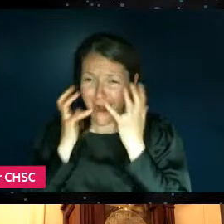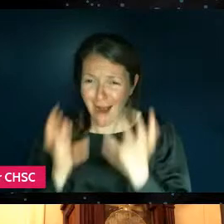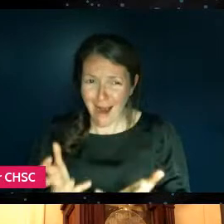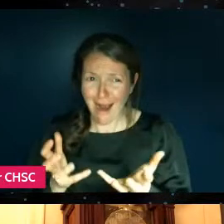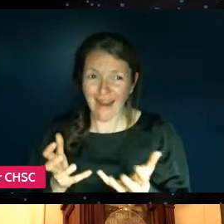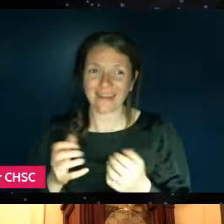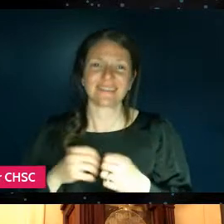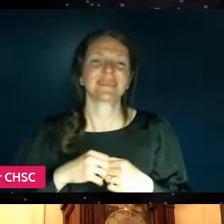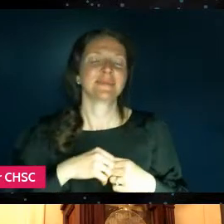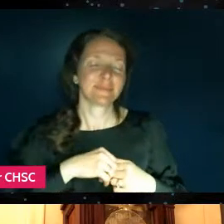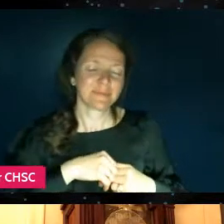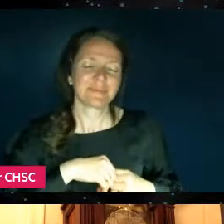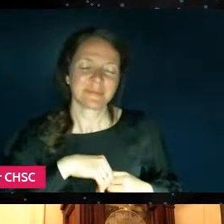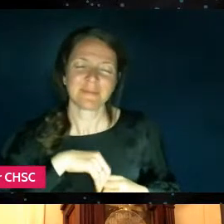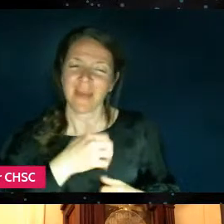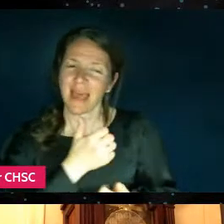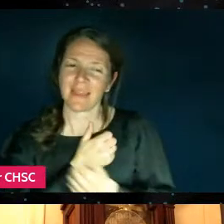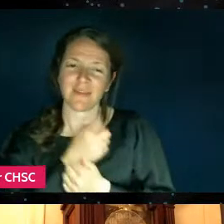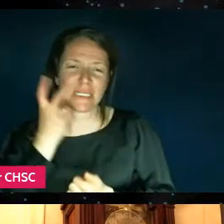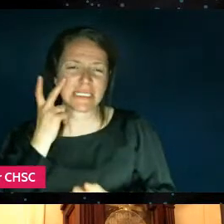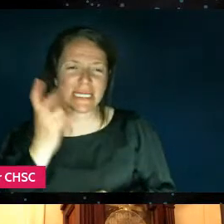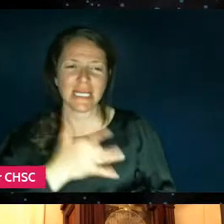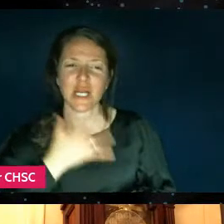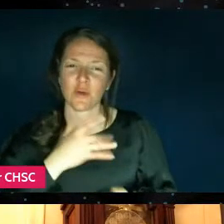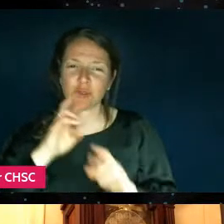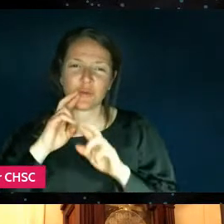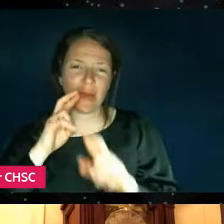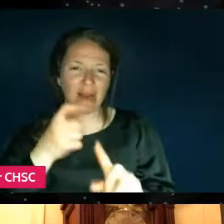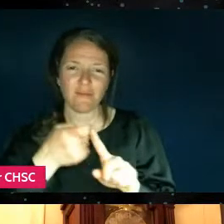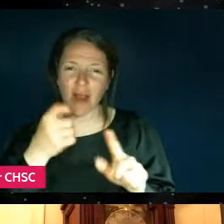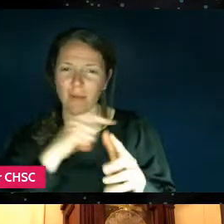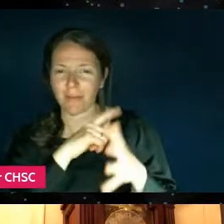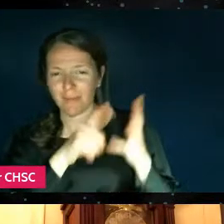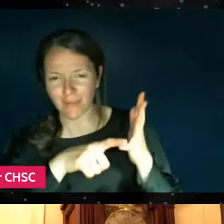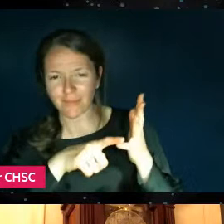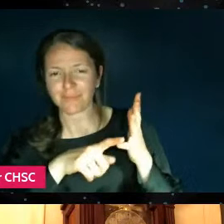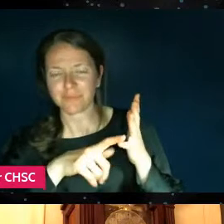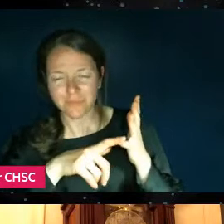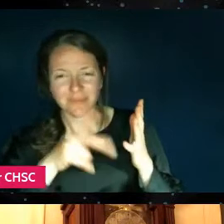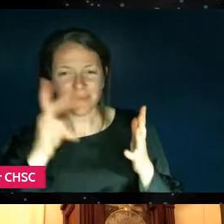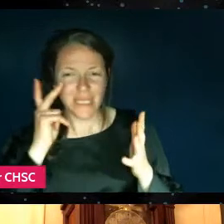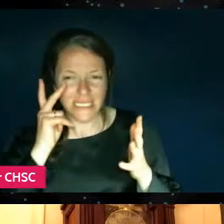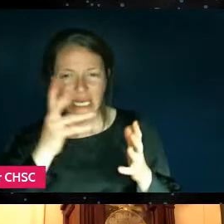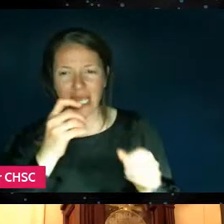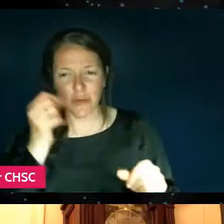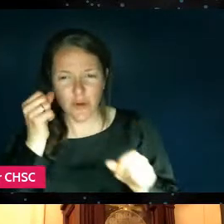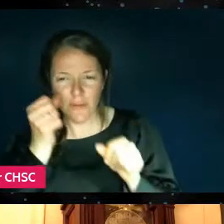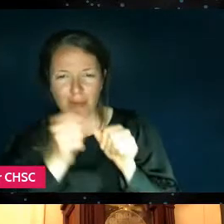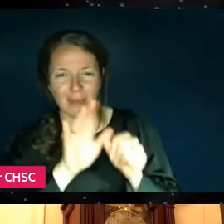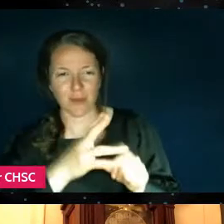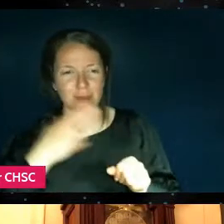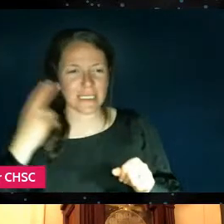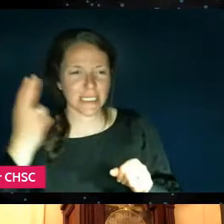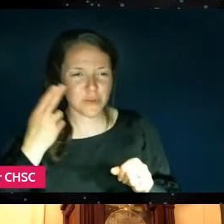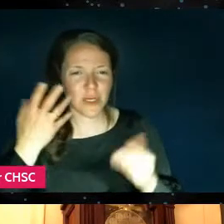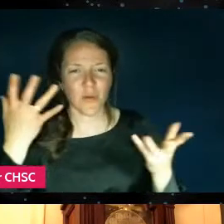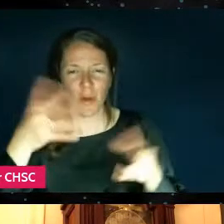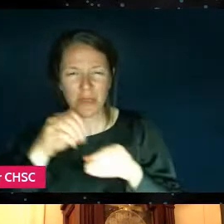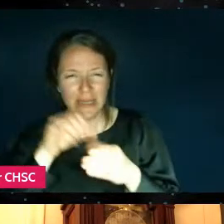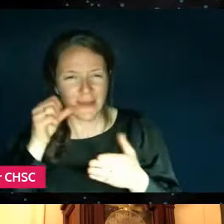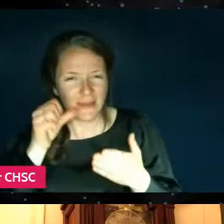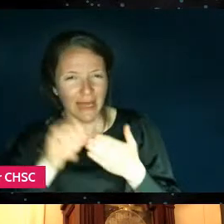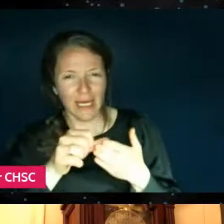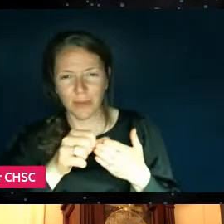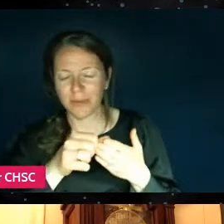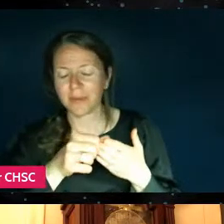seeing in this movie was the emotional reaction from the performers to seeing and being reminded of what was in these letters and things